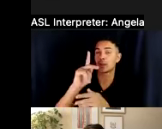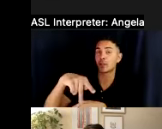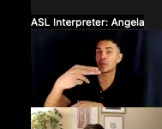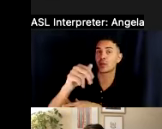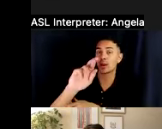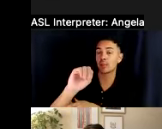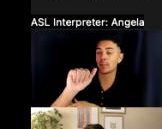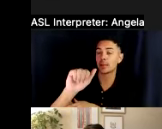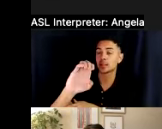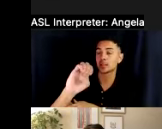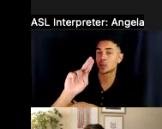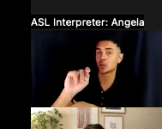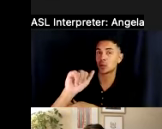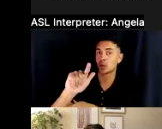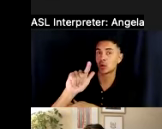to assist.